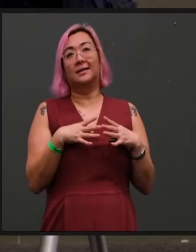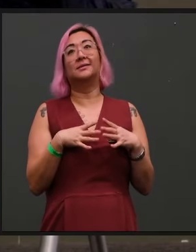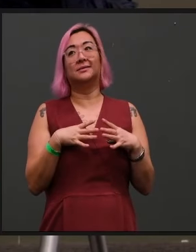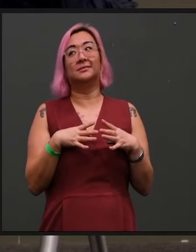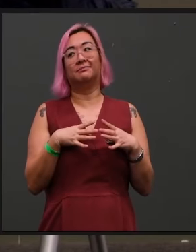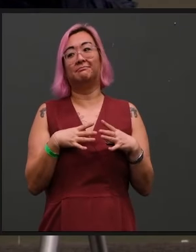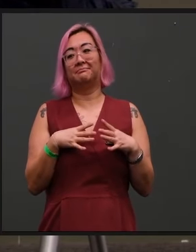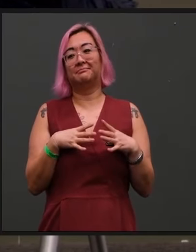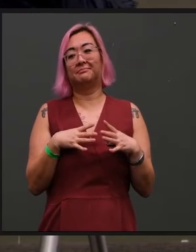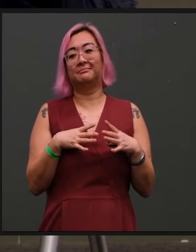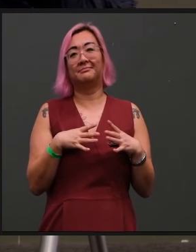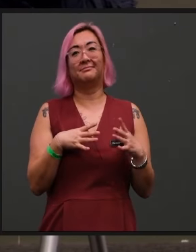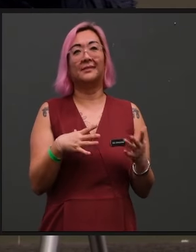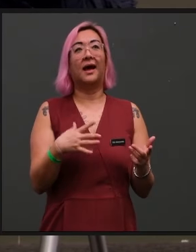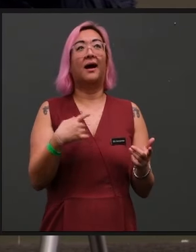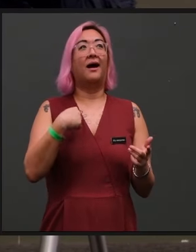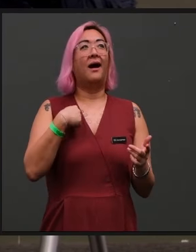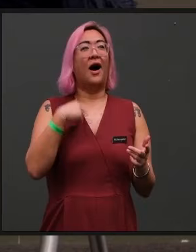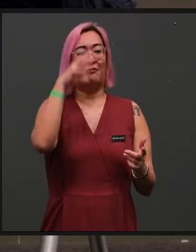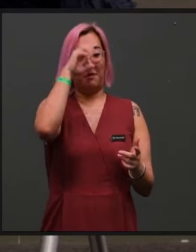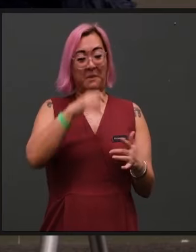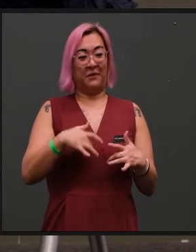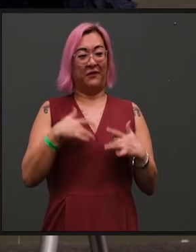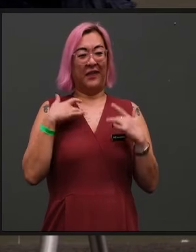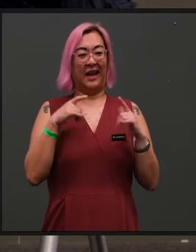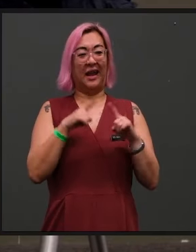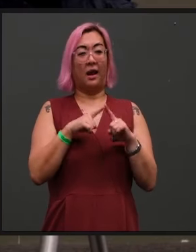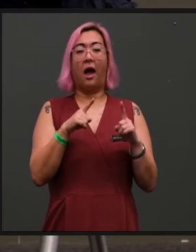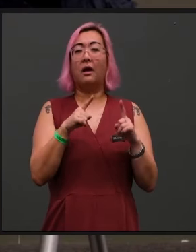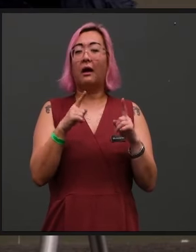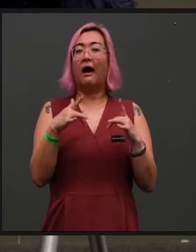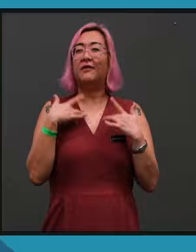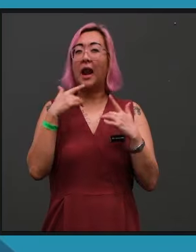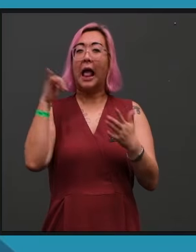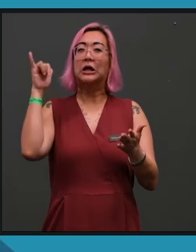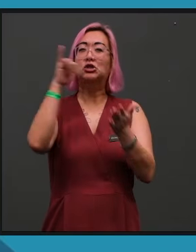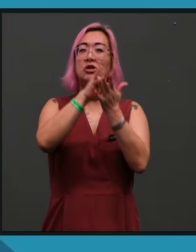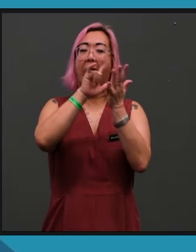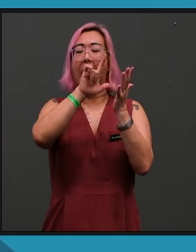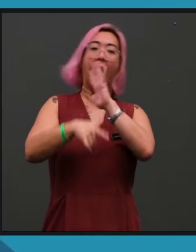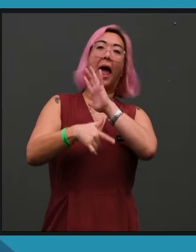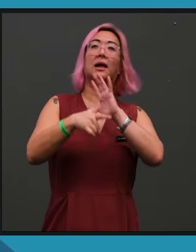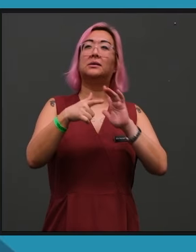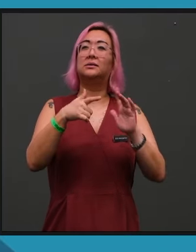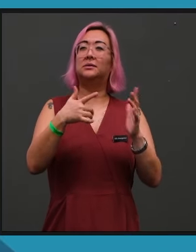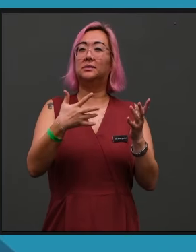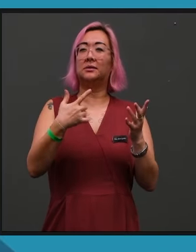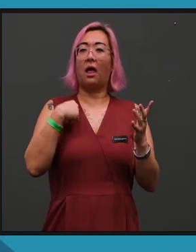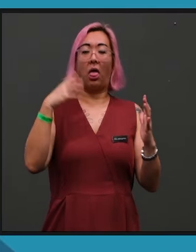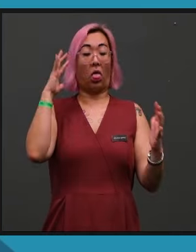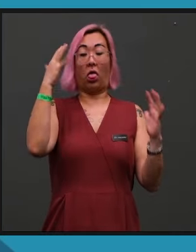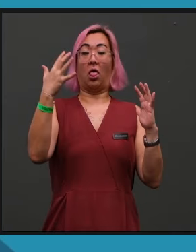I remember feeling very almost jet lagged at the end of it, because there was a real